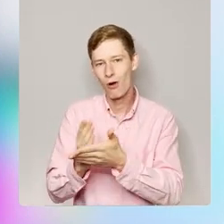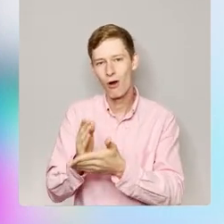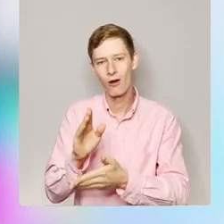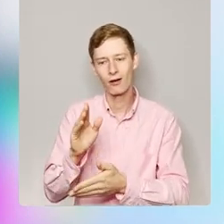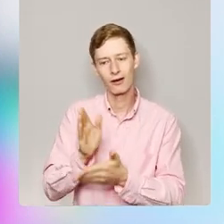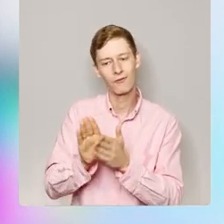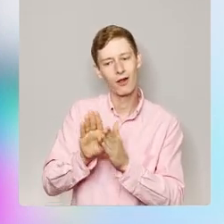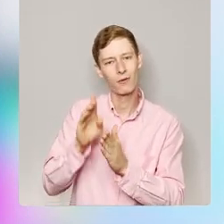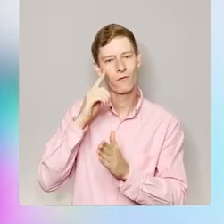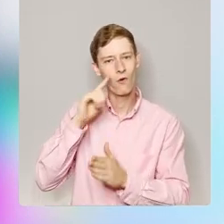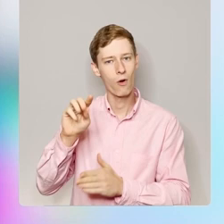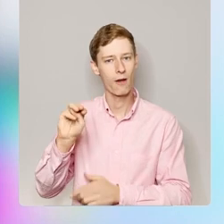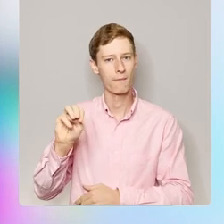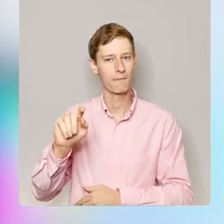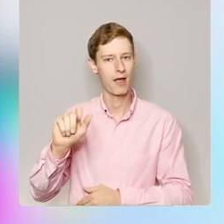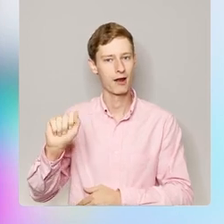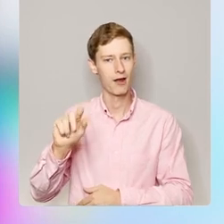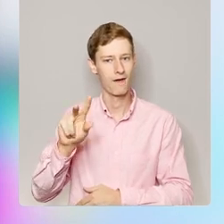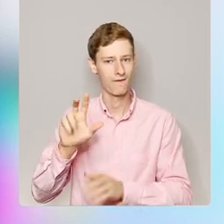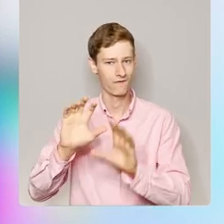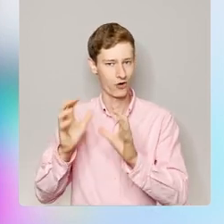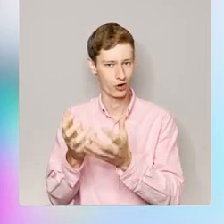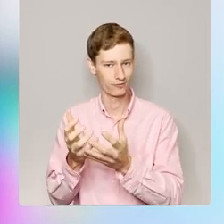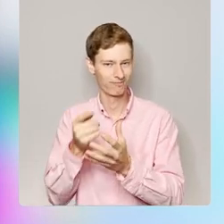So please stay tuned.